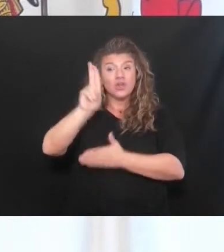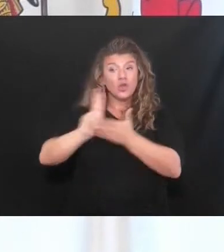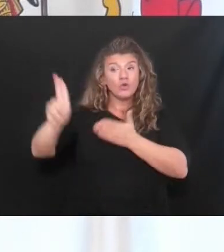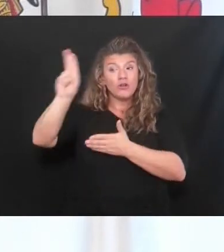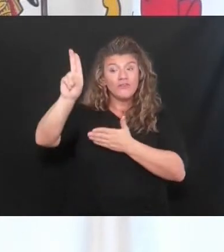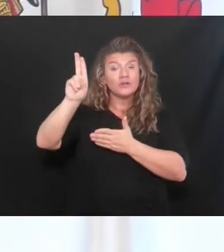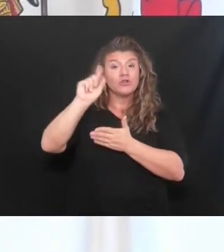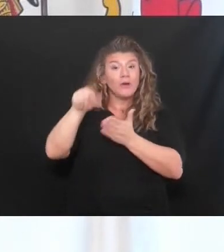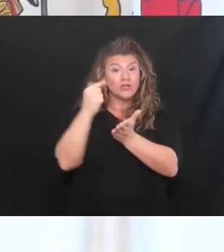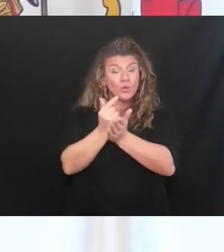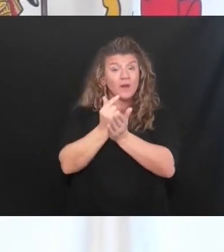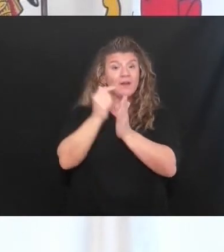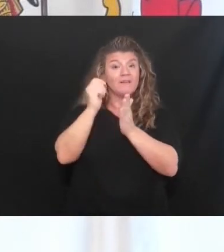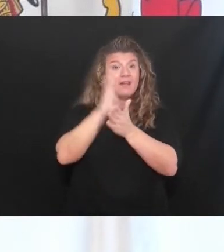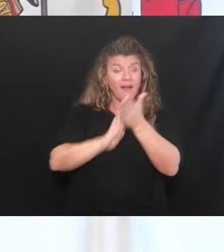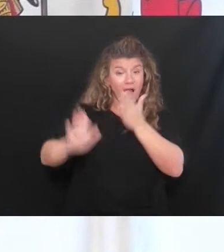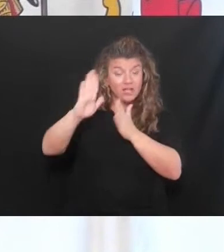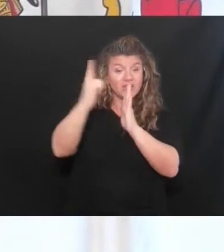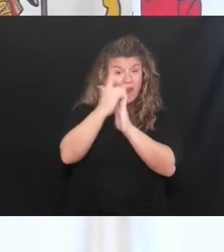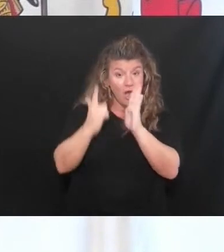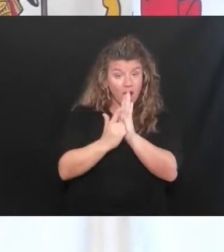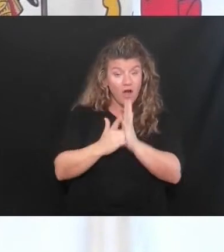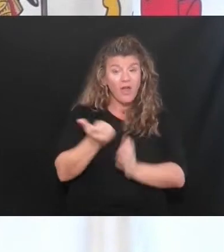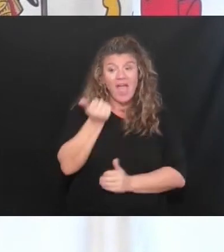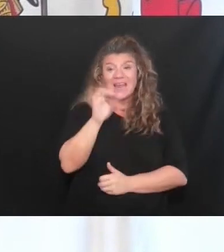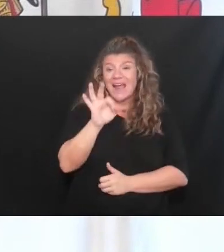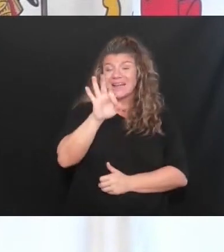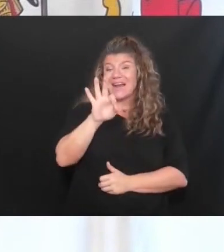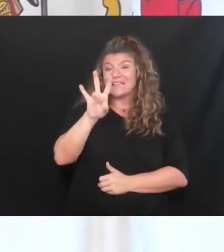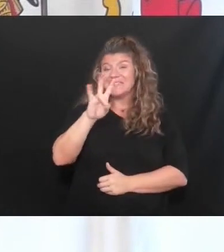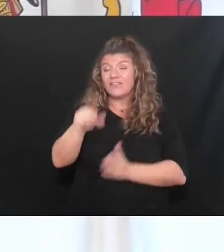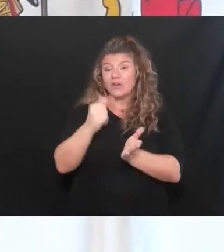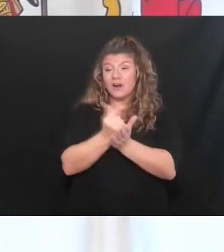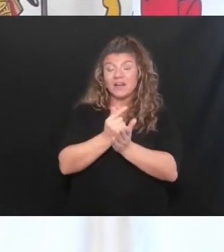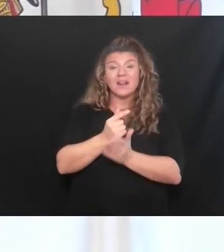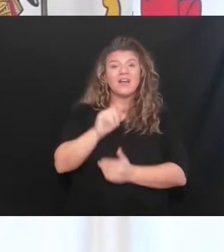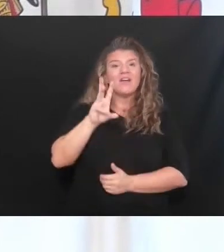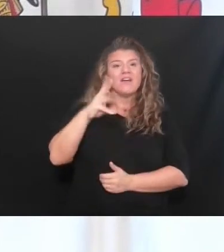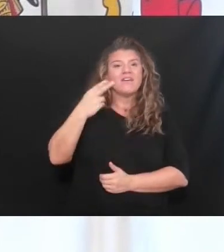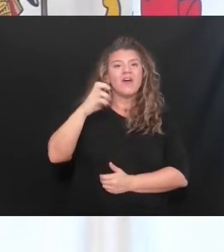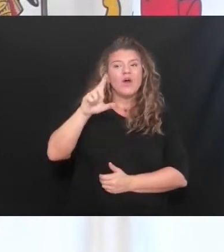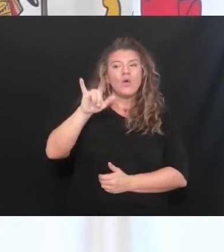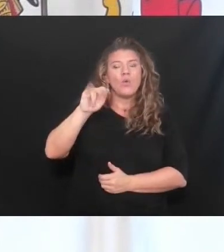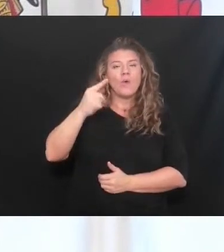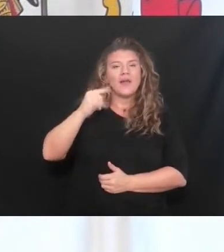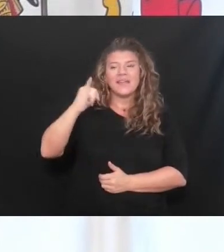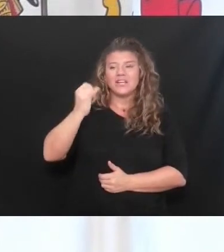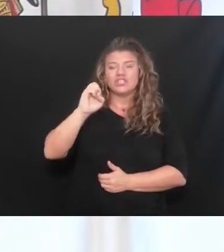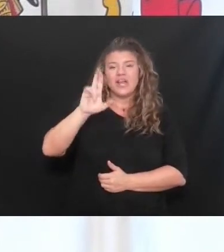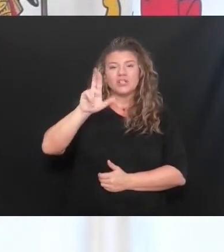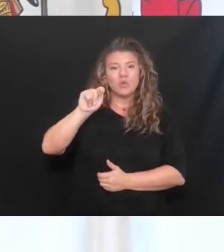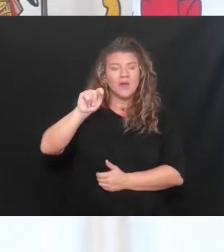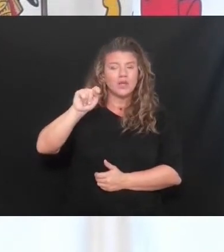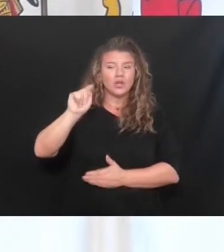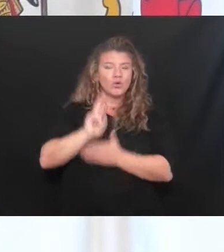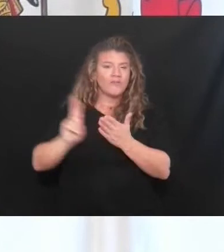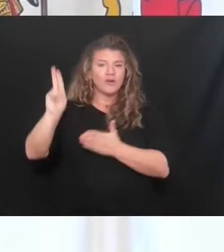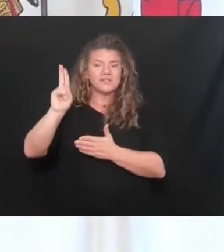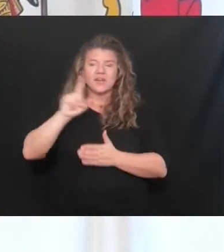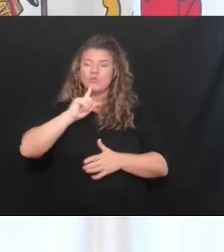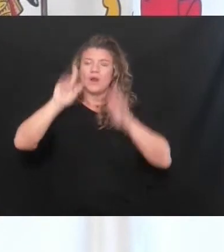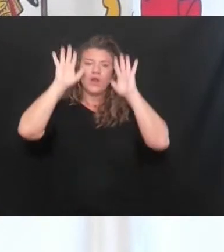College of Law. She is a 1997 graduate of Wheeling Jesuit University. Great stuff,